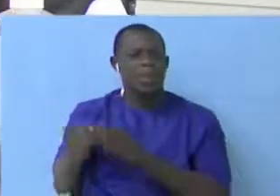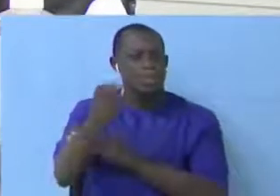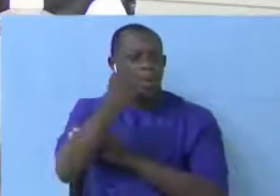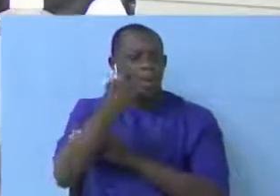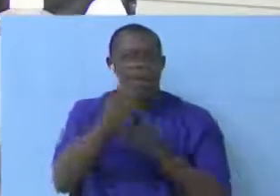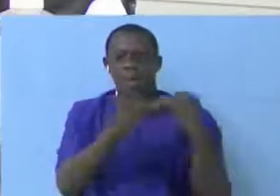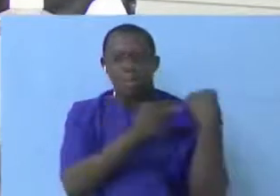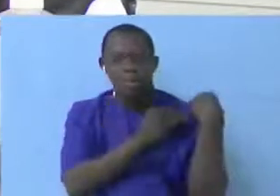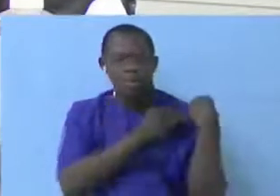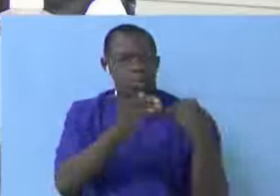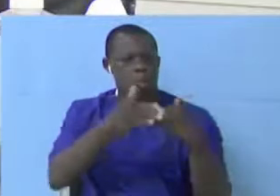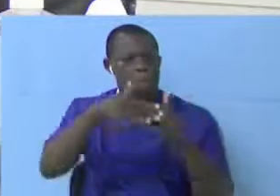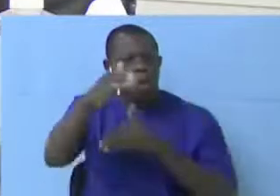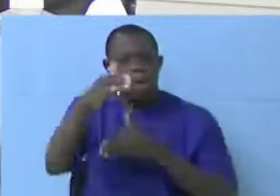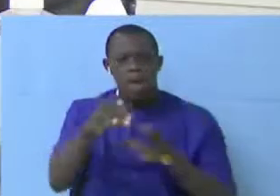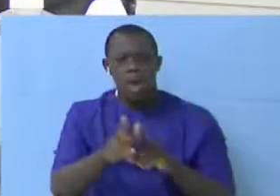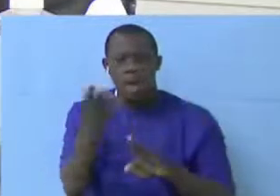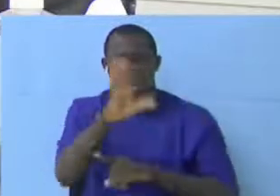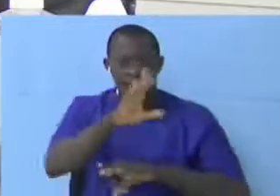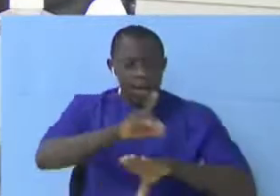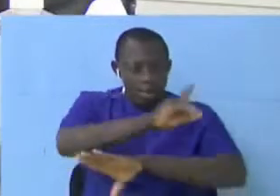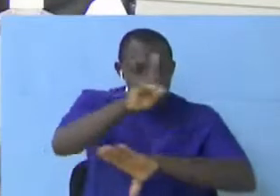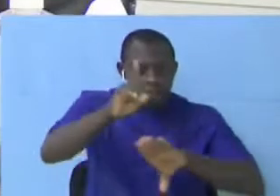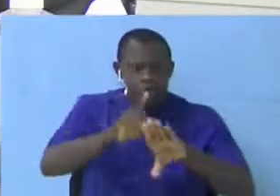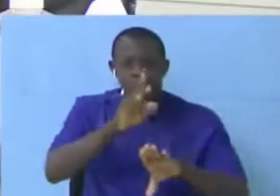So anywhere they are generally, I